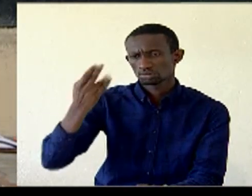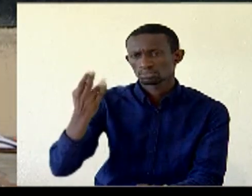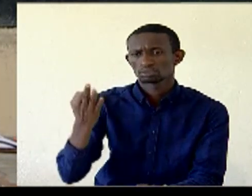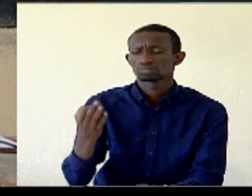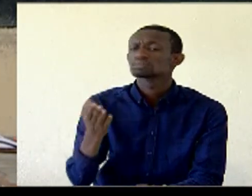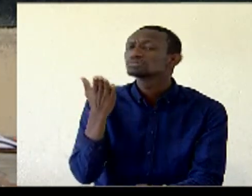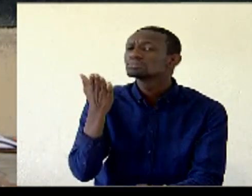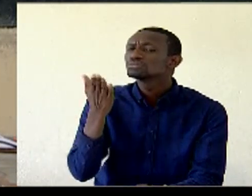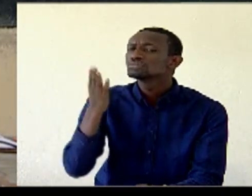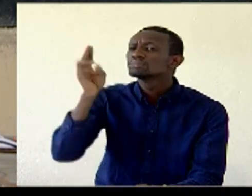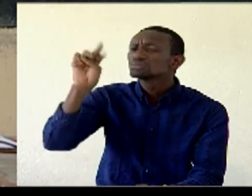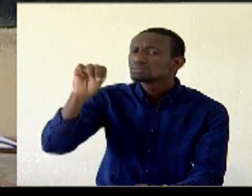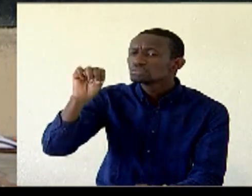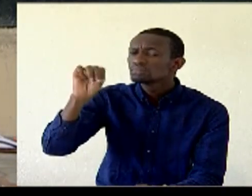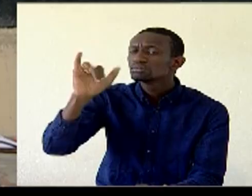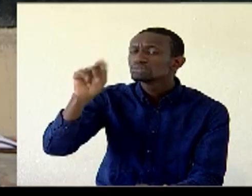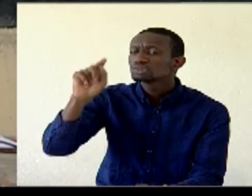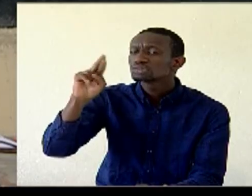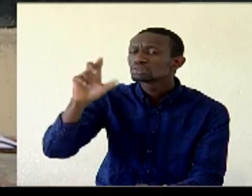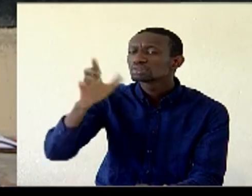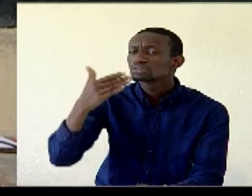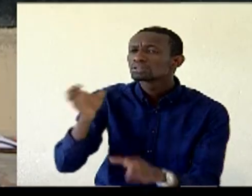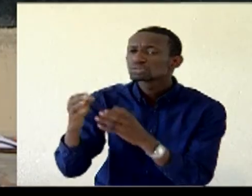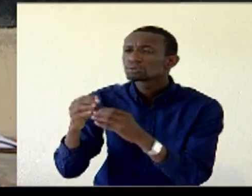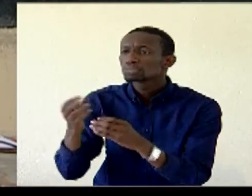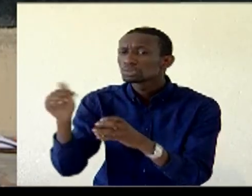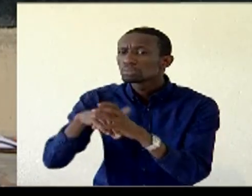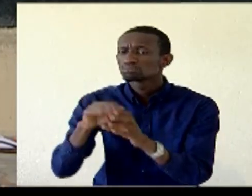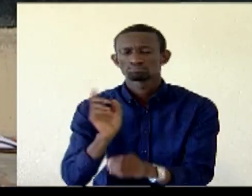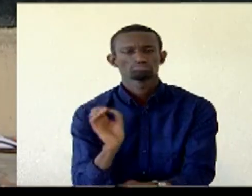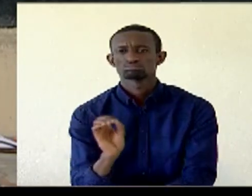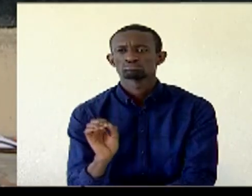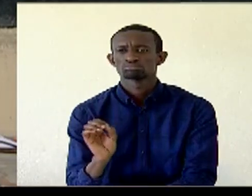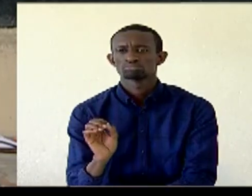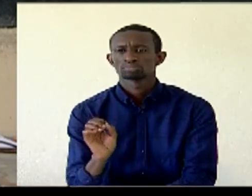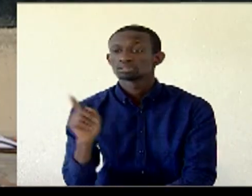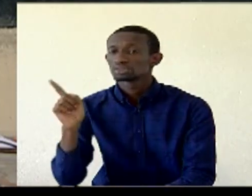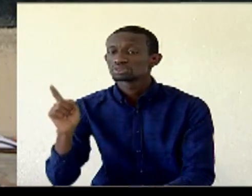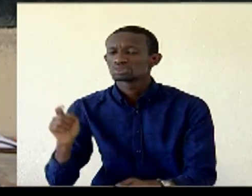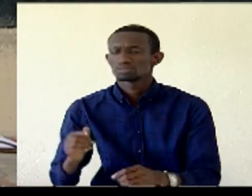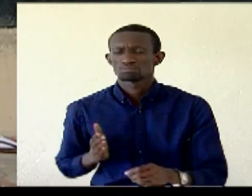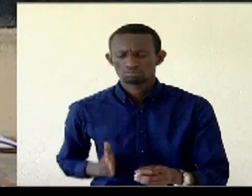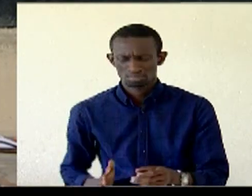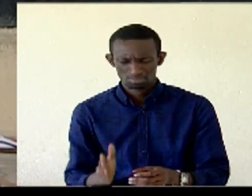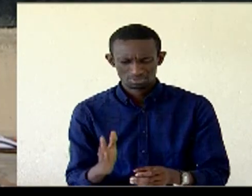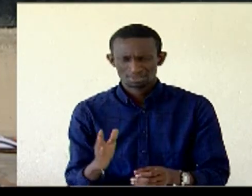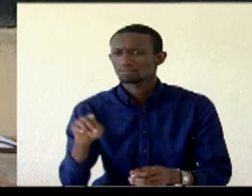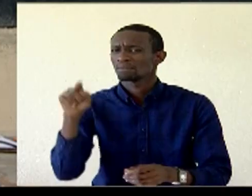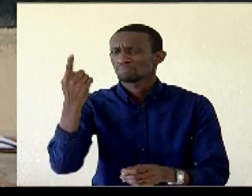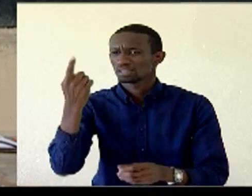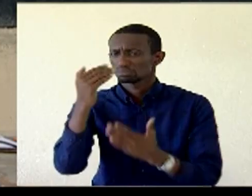not attached, so you have this kind. So when you look at this one behaves as a primary amine,